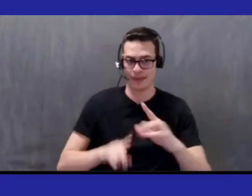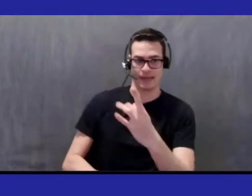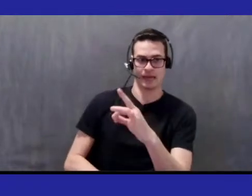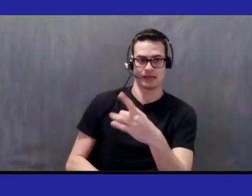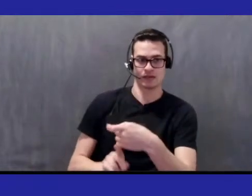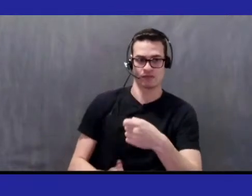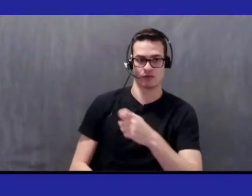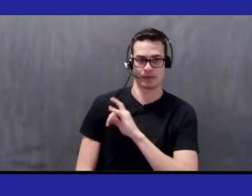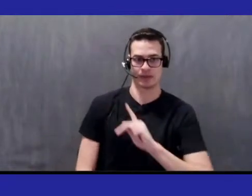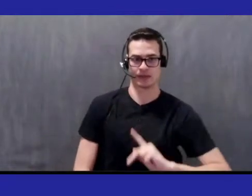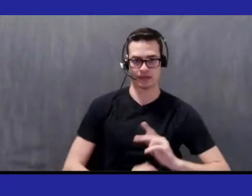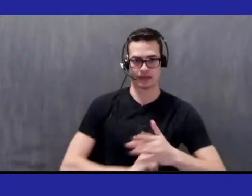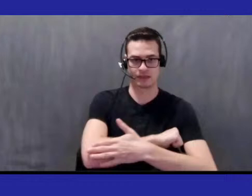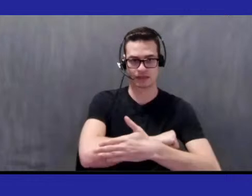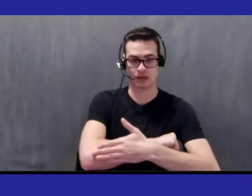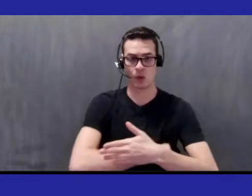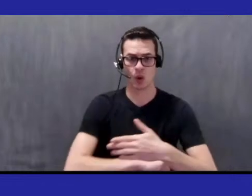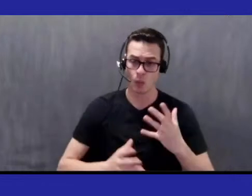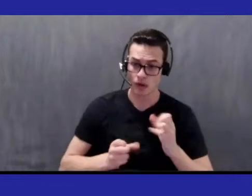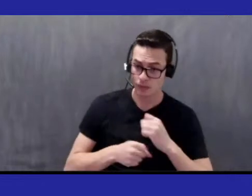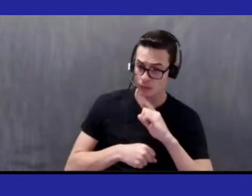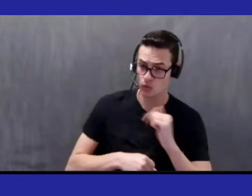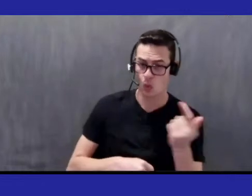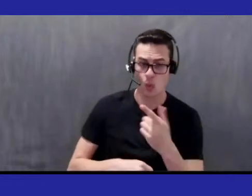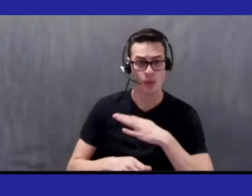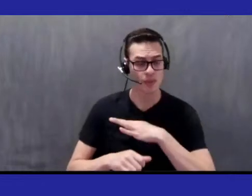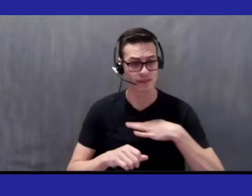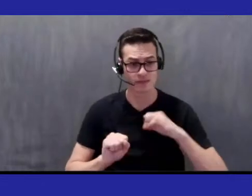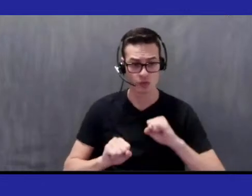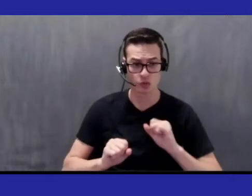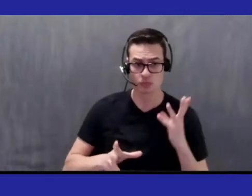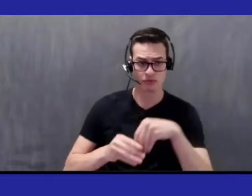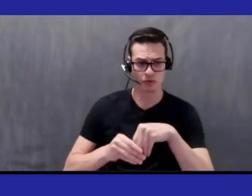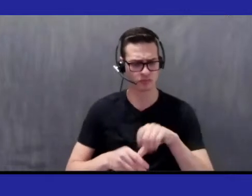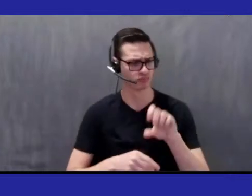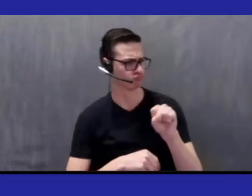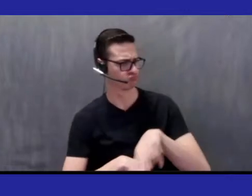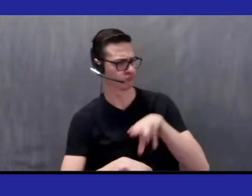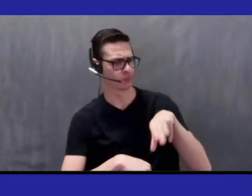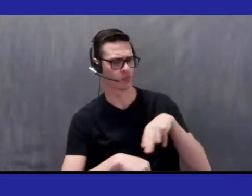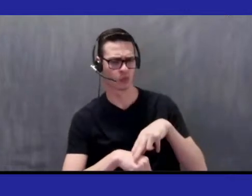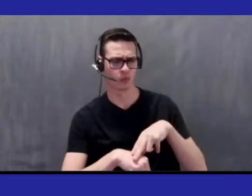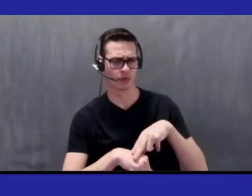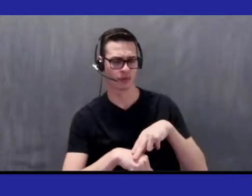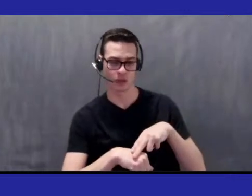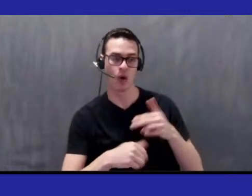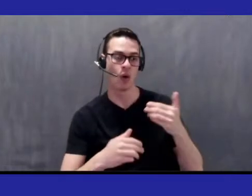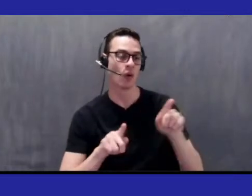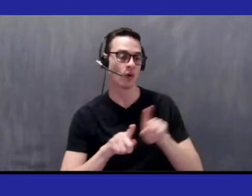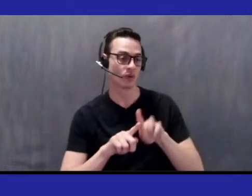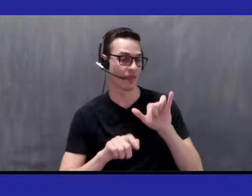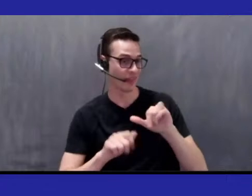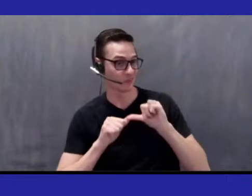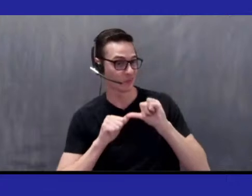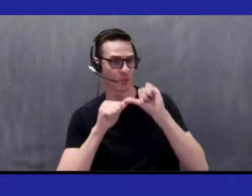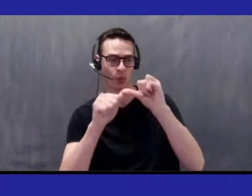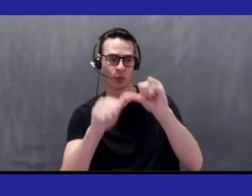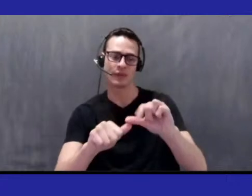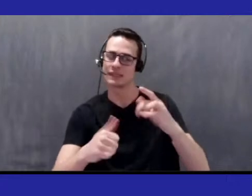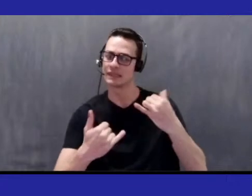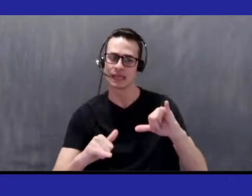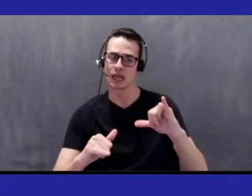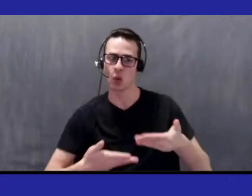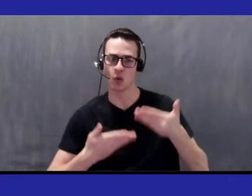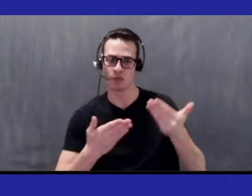an opportunity to do it. Oh, absolutely. And it's ongoing, so we will continue offering that Then program. once they do that, not